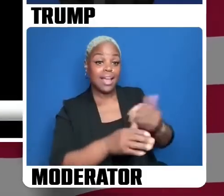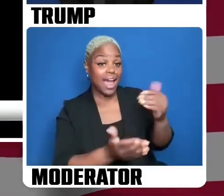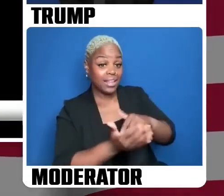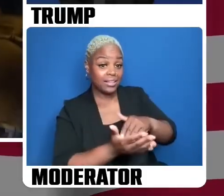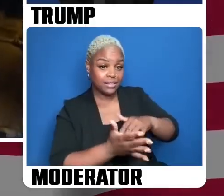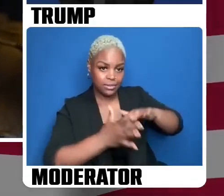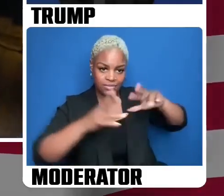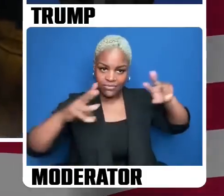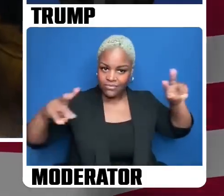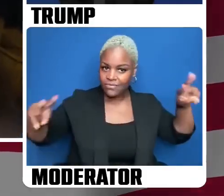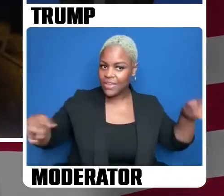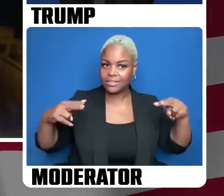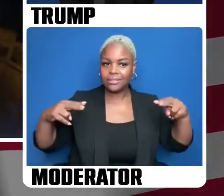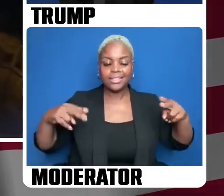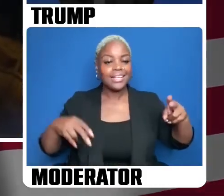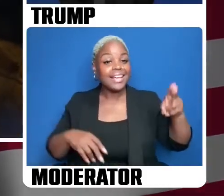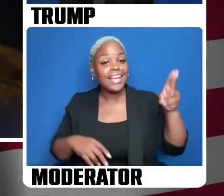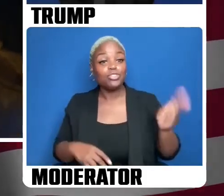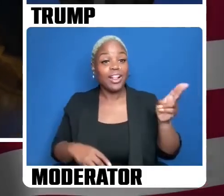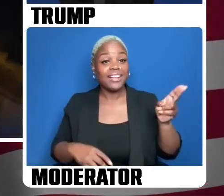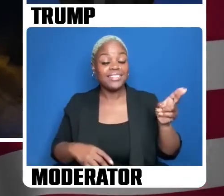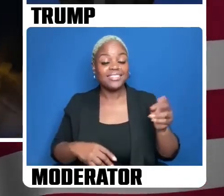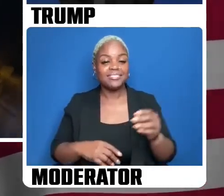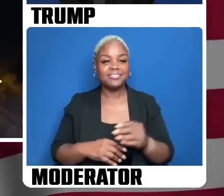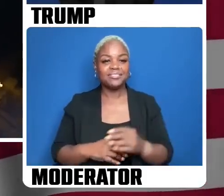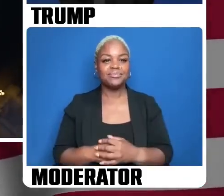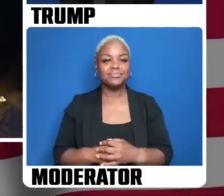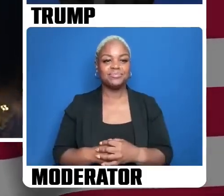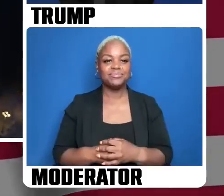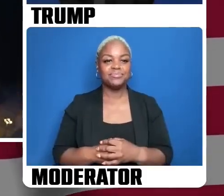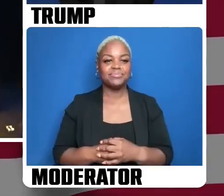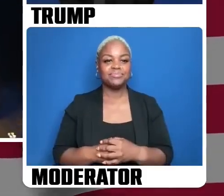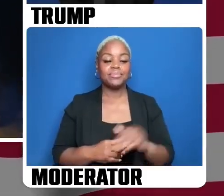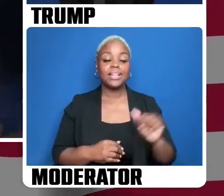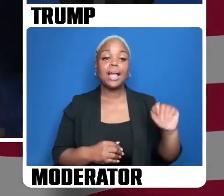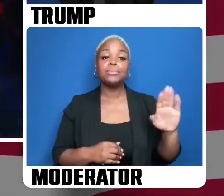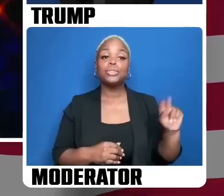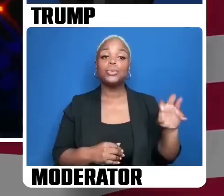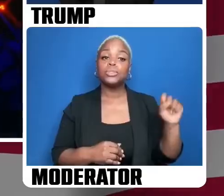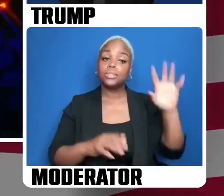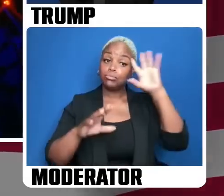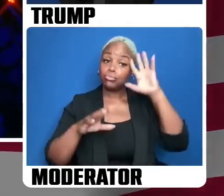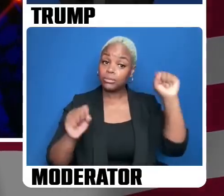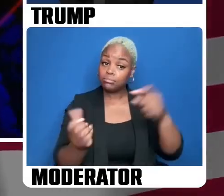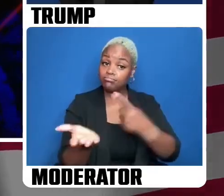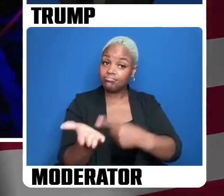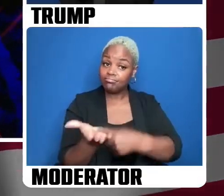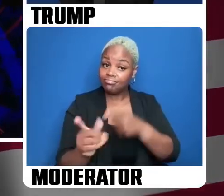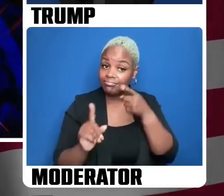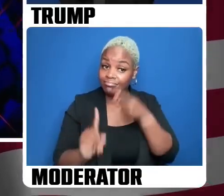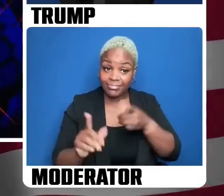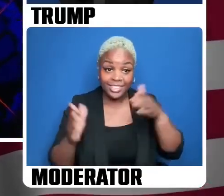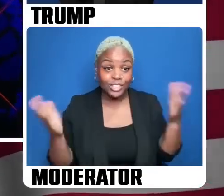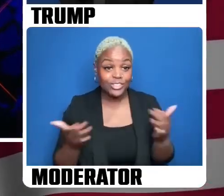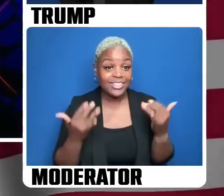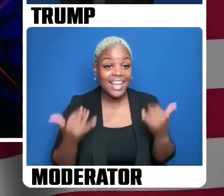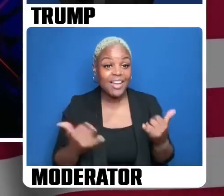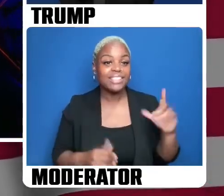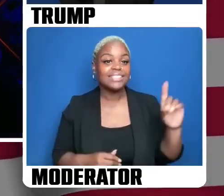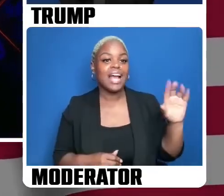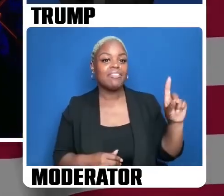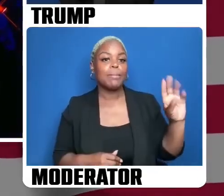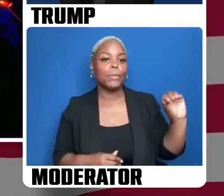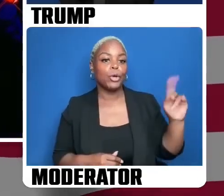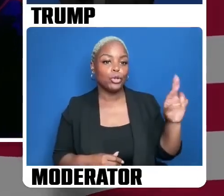Historic. The ABC News presidential debate. Here now, David Muir and Lindsay